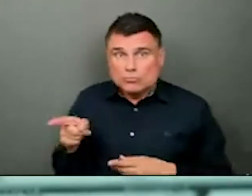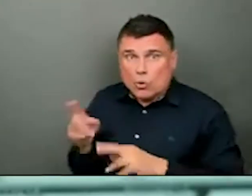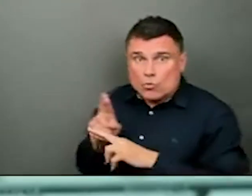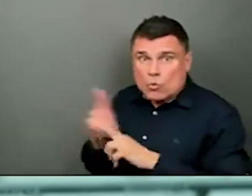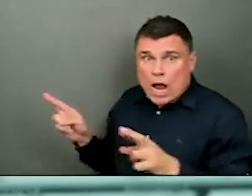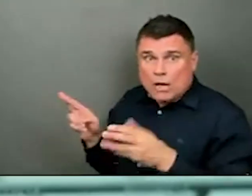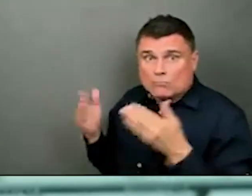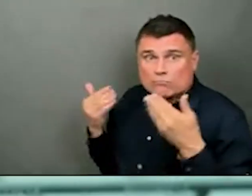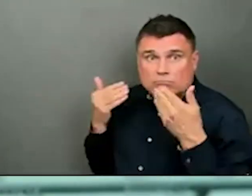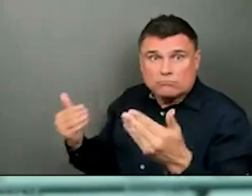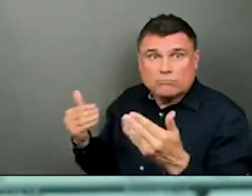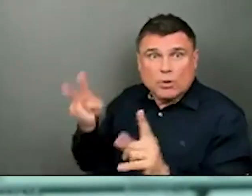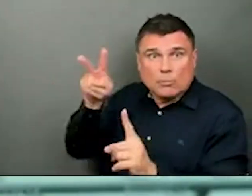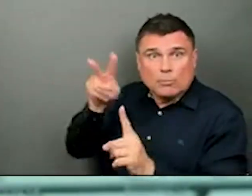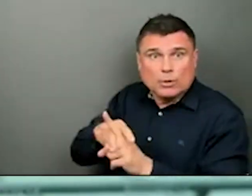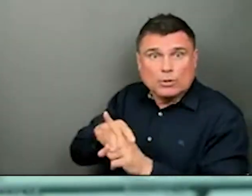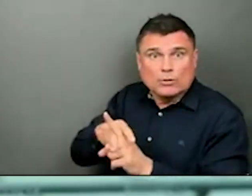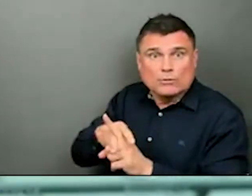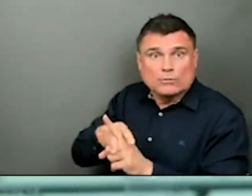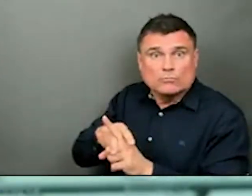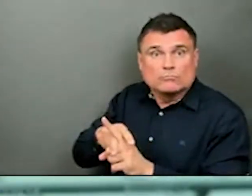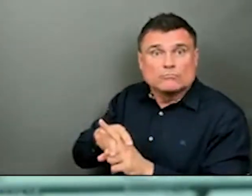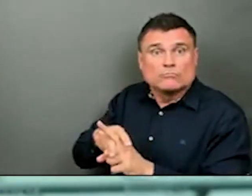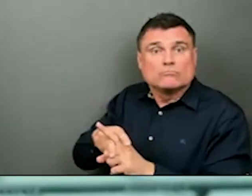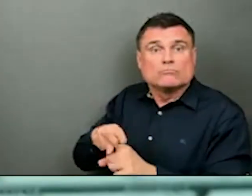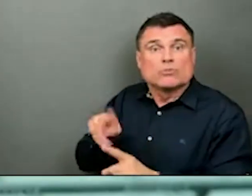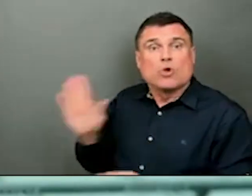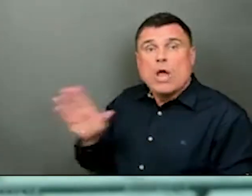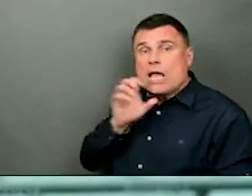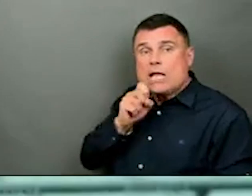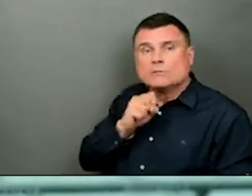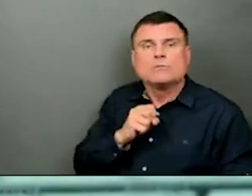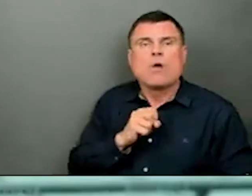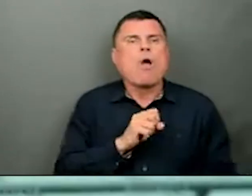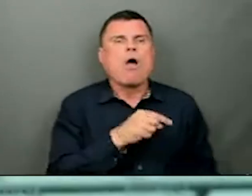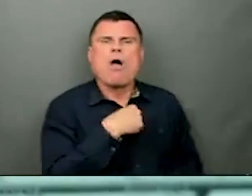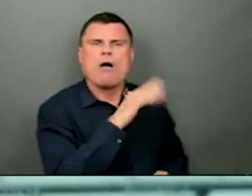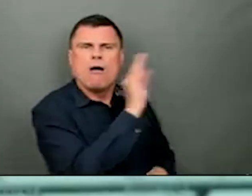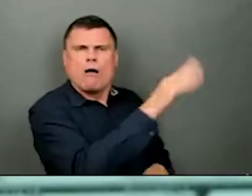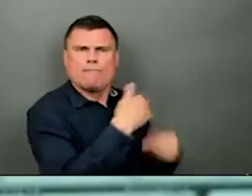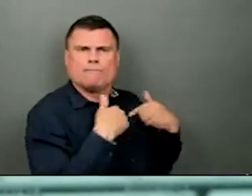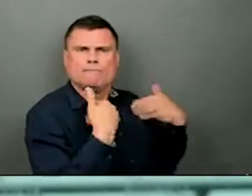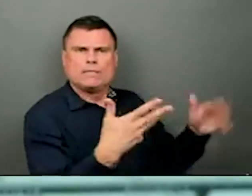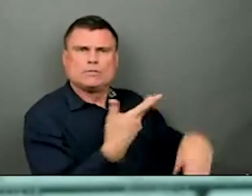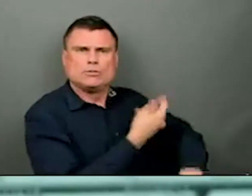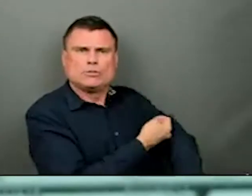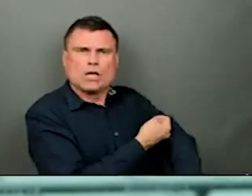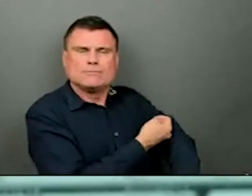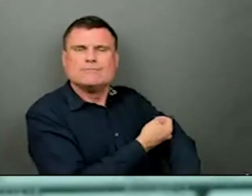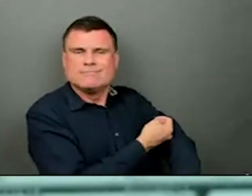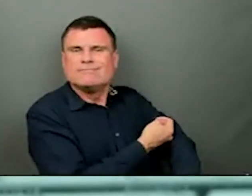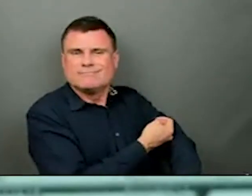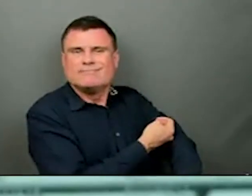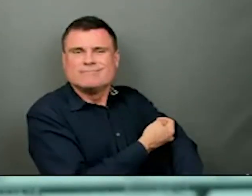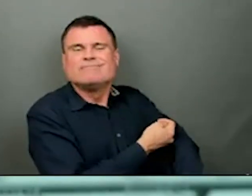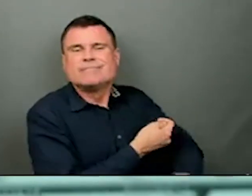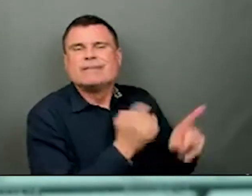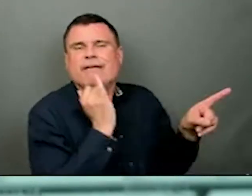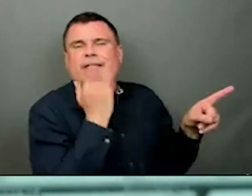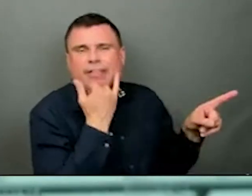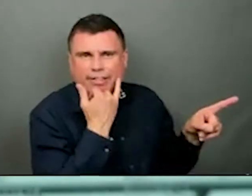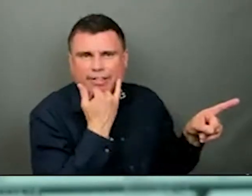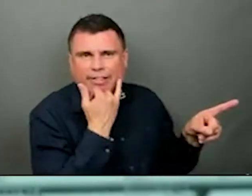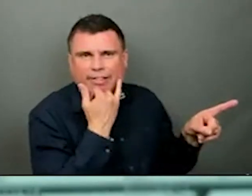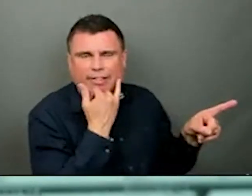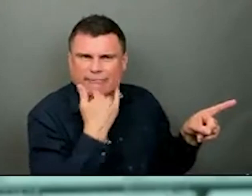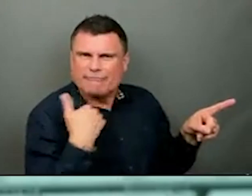around. So pharmacies do report the information into the immunization registry. There can be a delay in that,